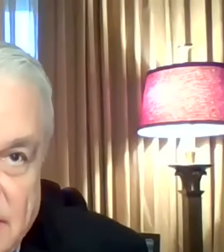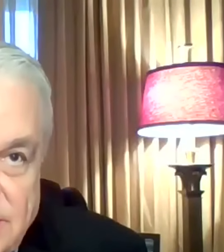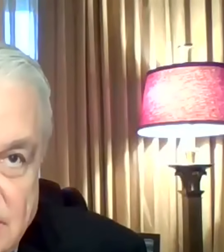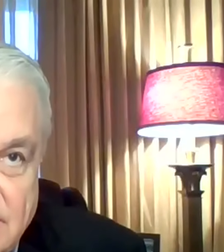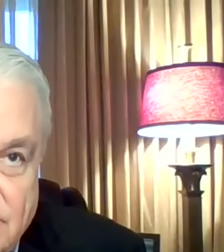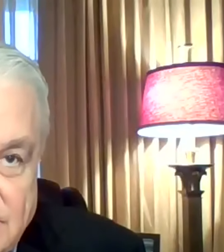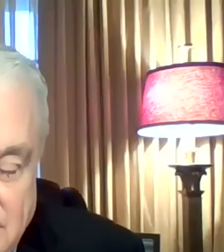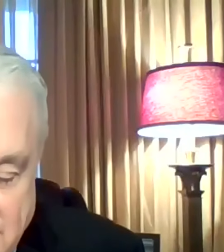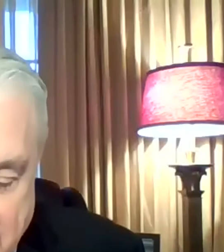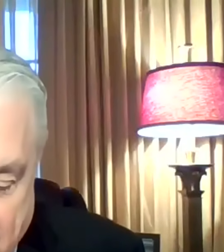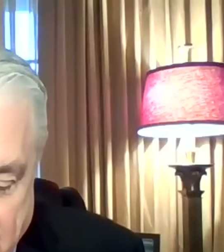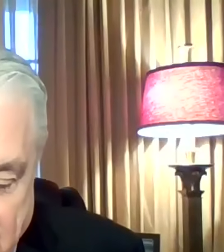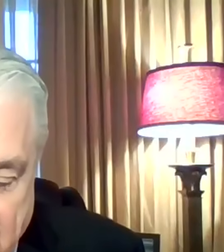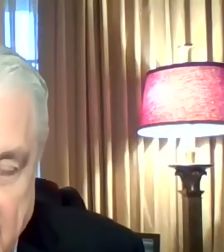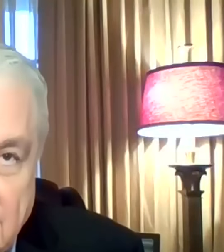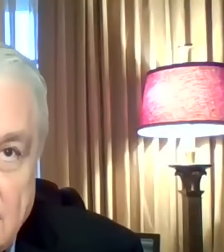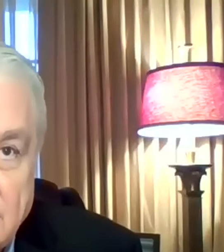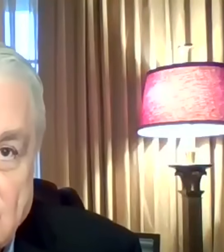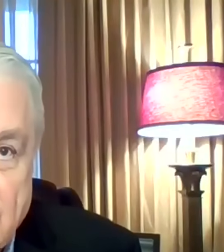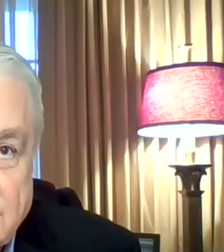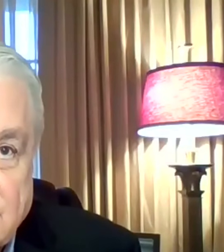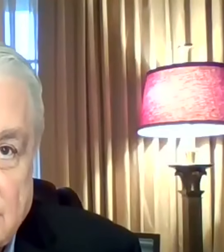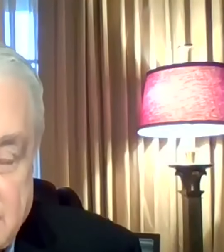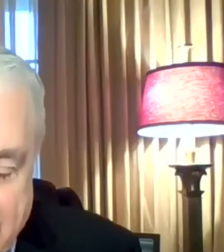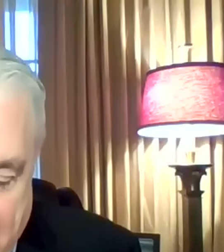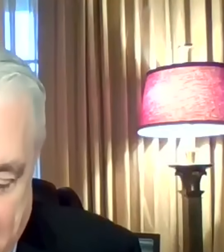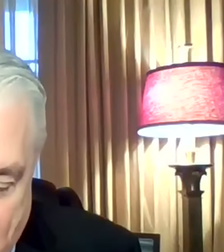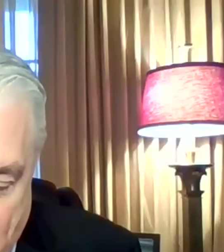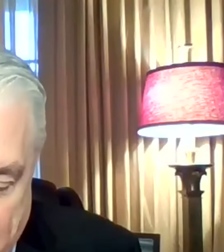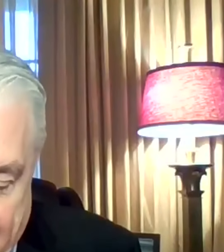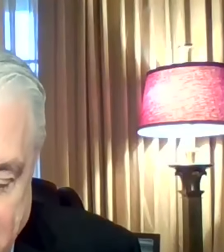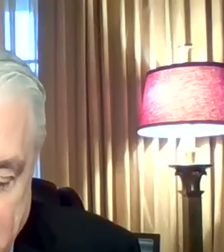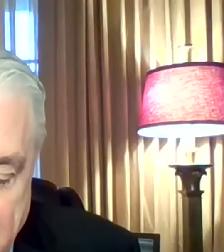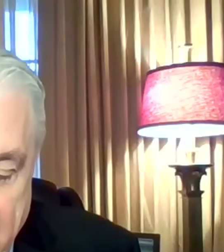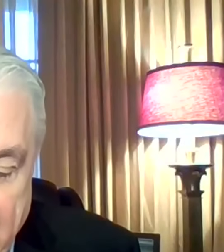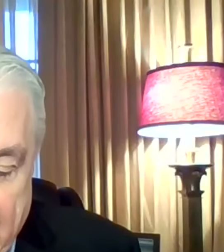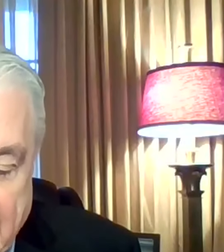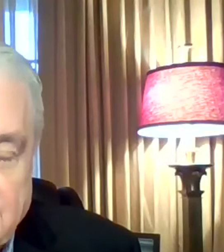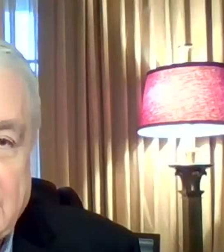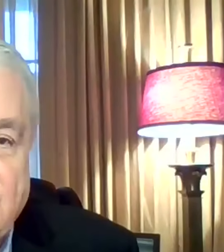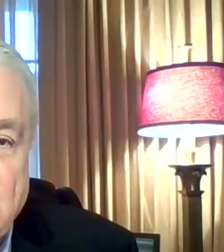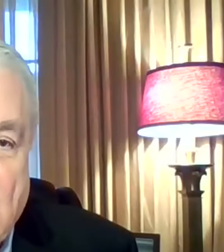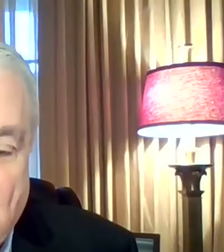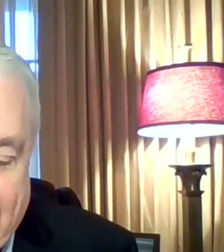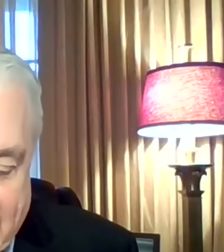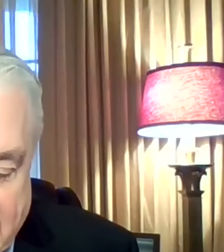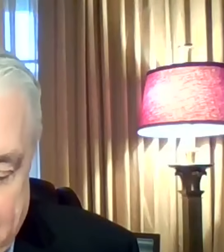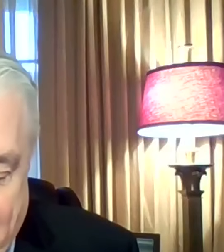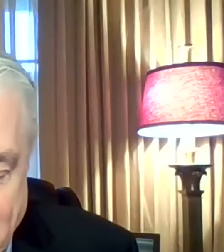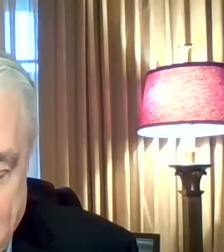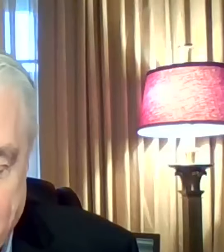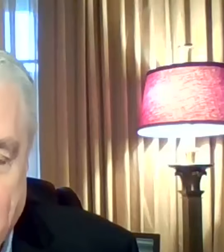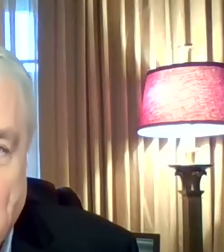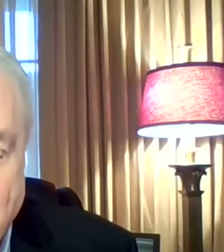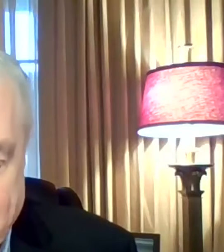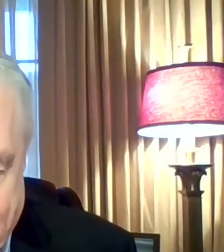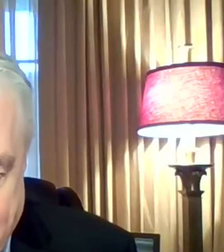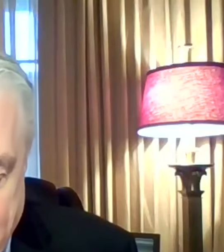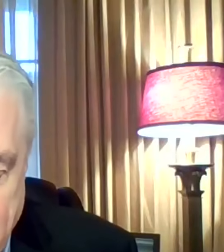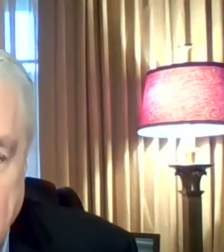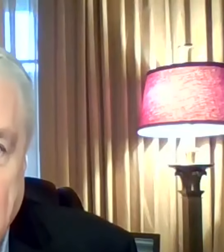in isolation in the residence in Carson City, so that is the reason I'm not wearing a mask. As many of you know, I tested positive